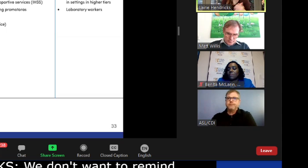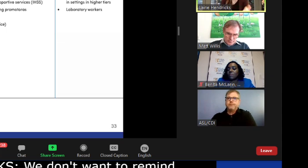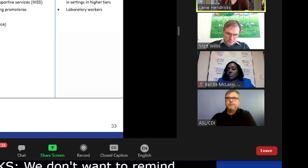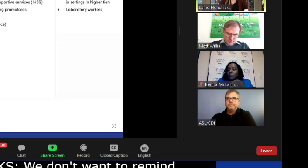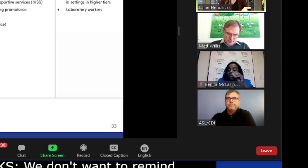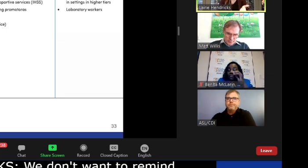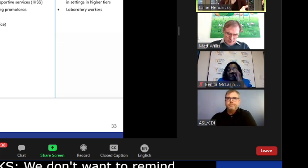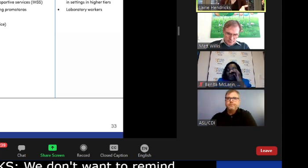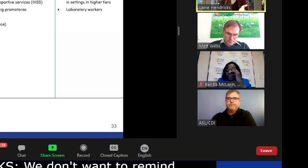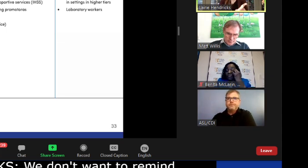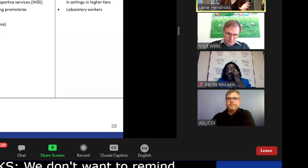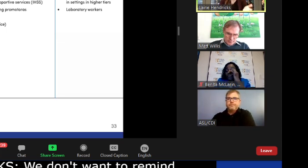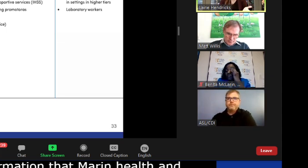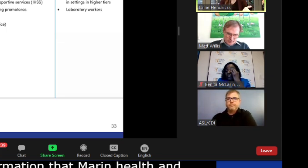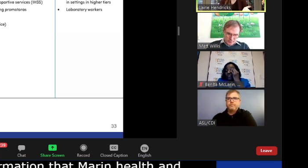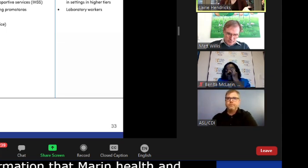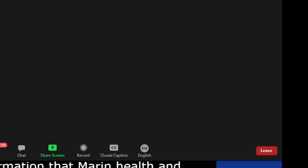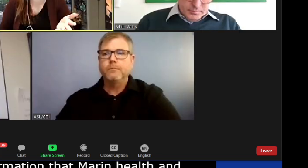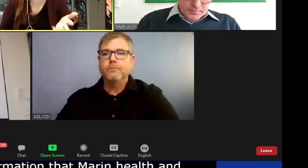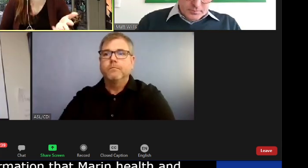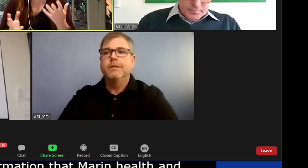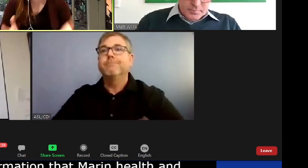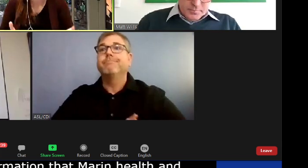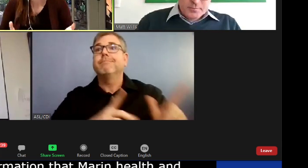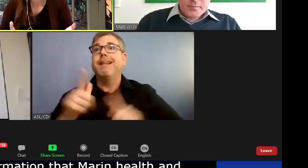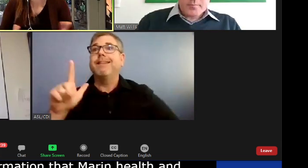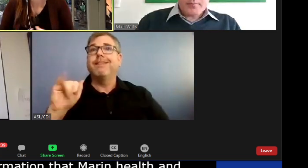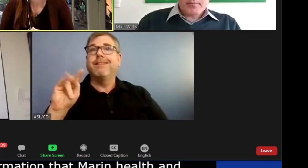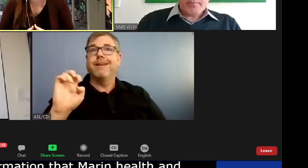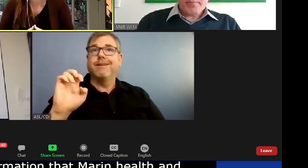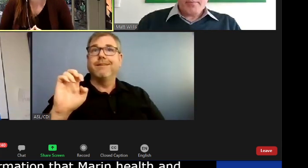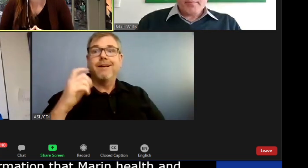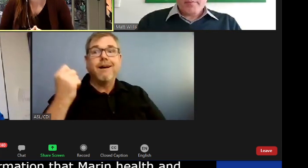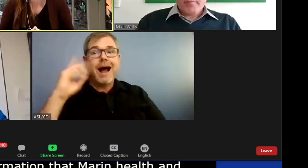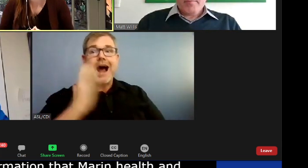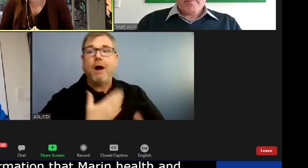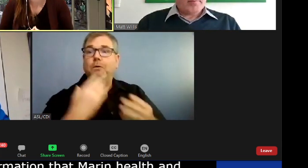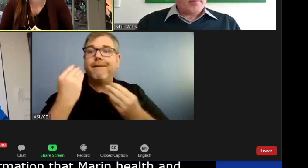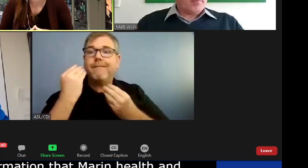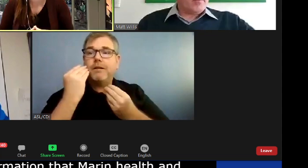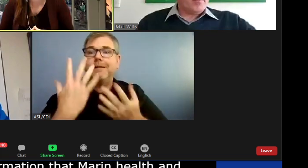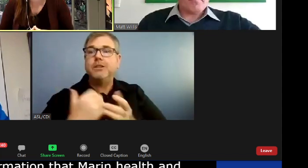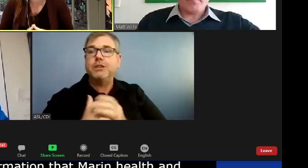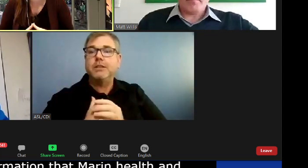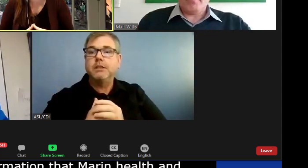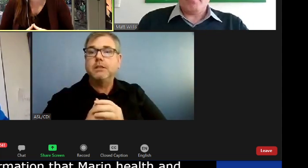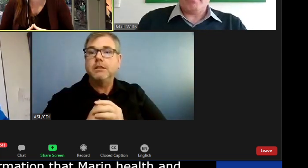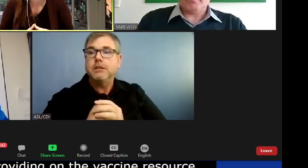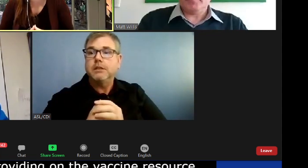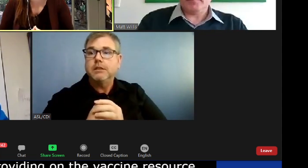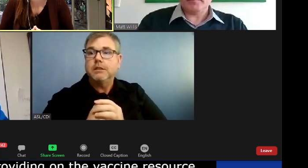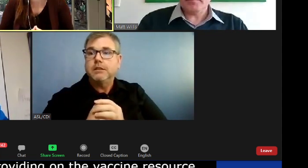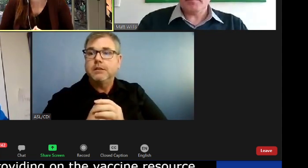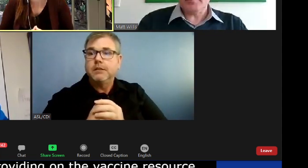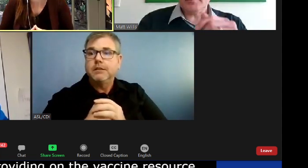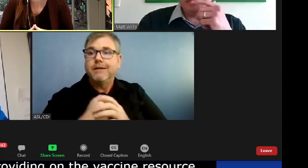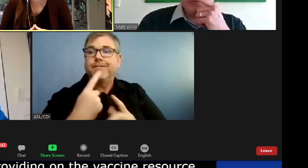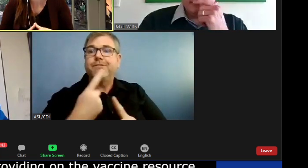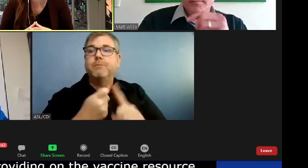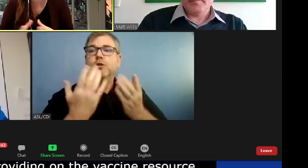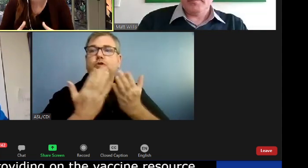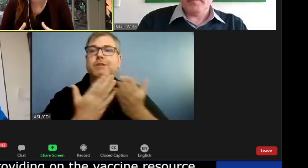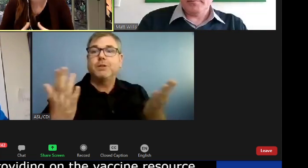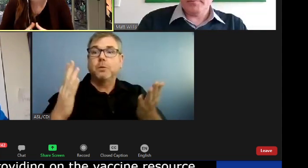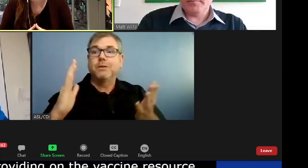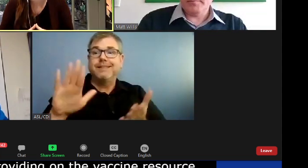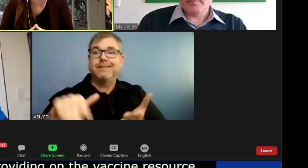on this vaccine resource center is updated frequently. So the best way to track progress